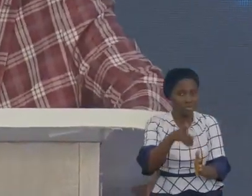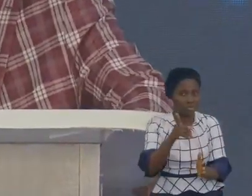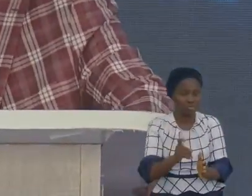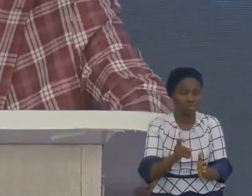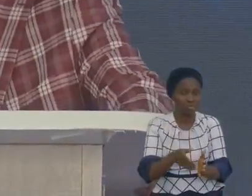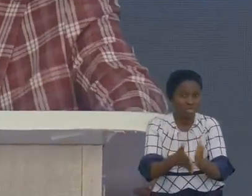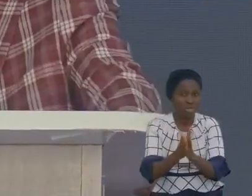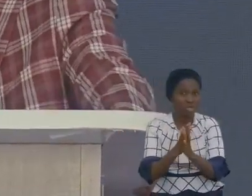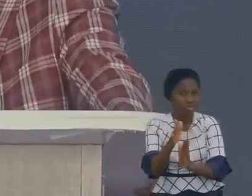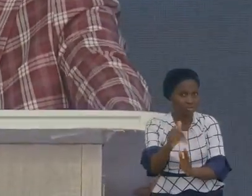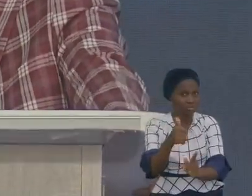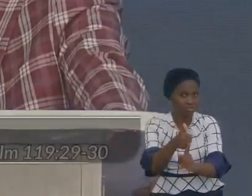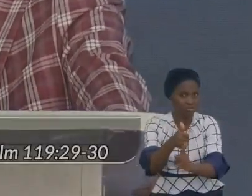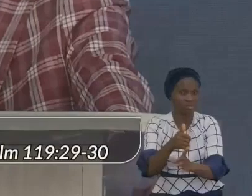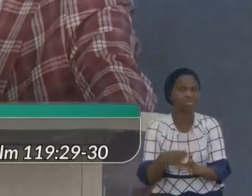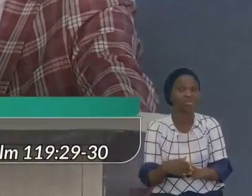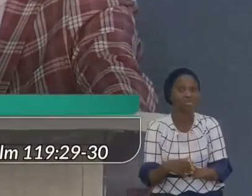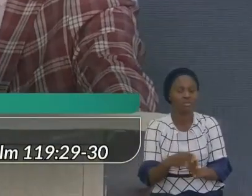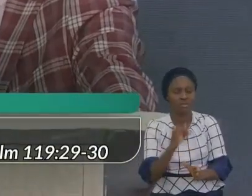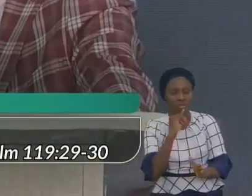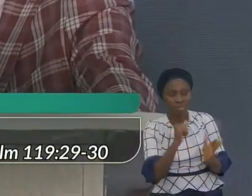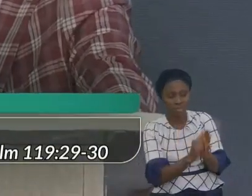and truthfulness?